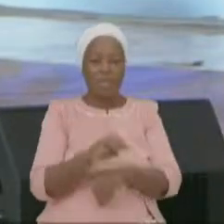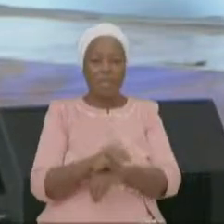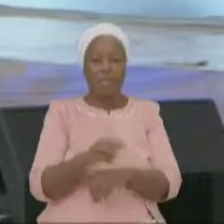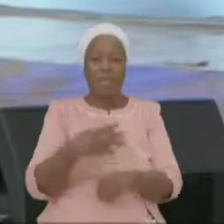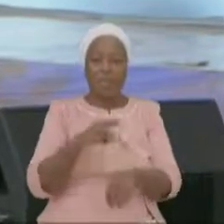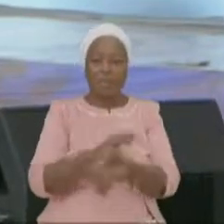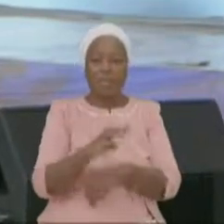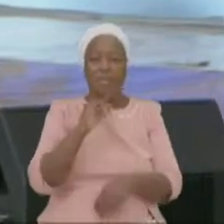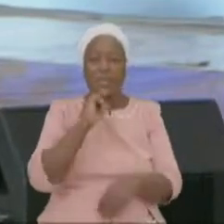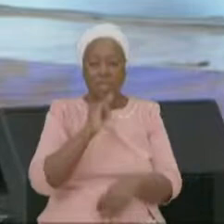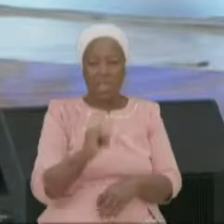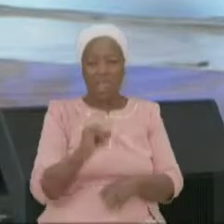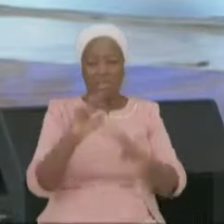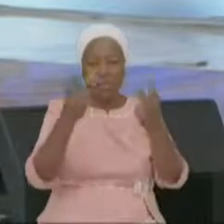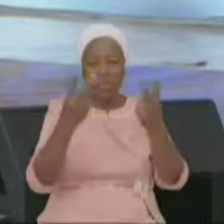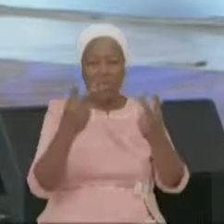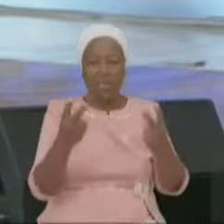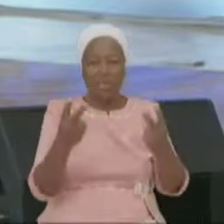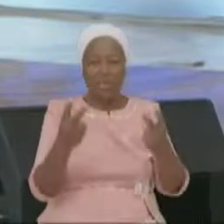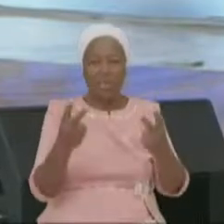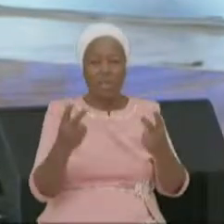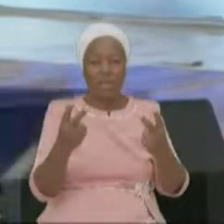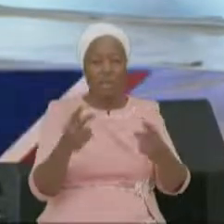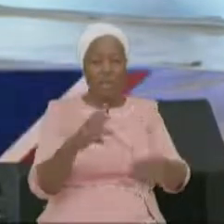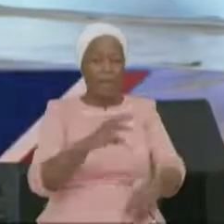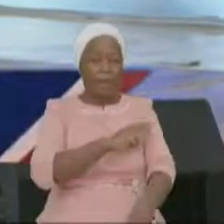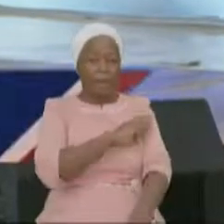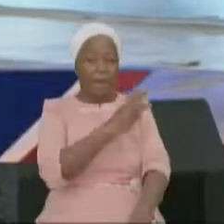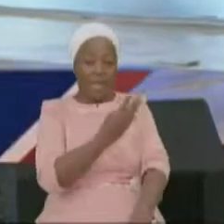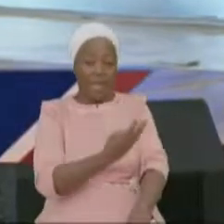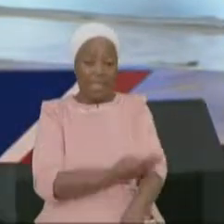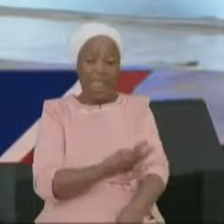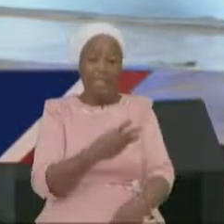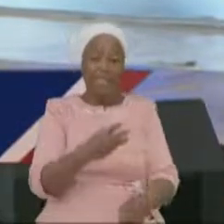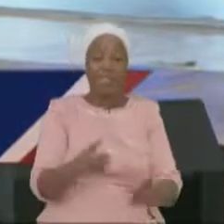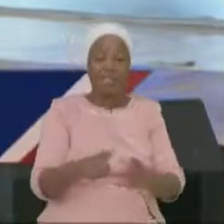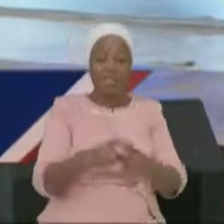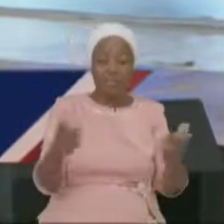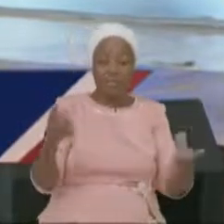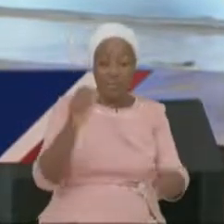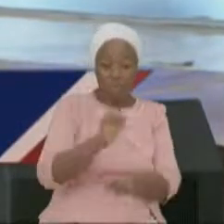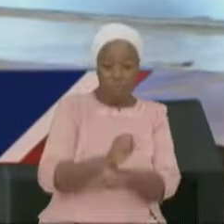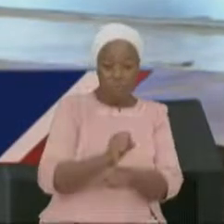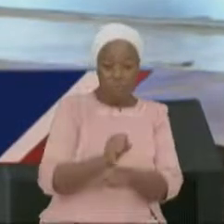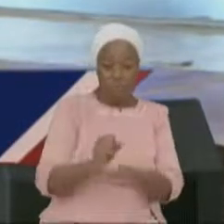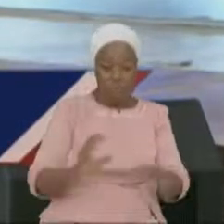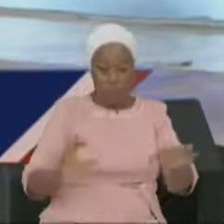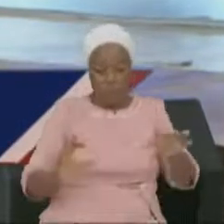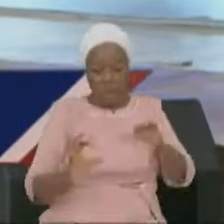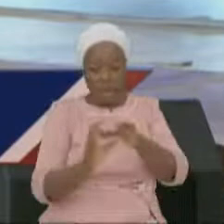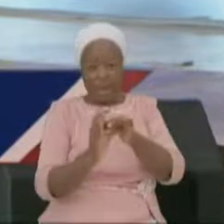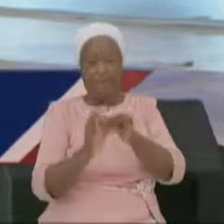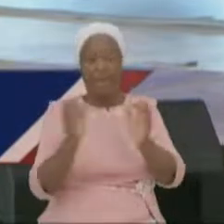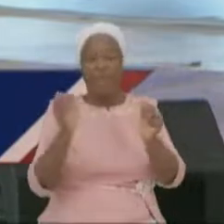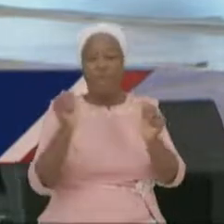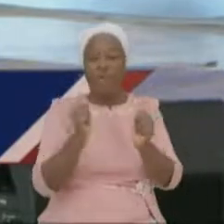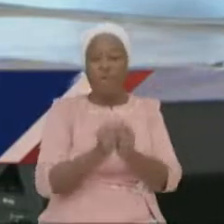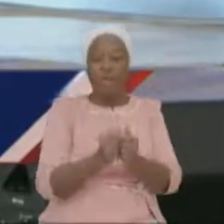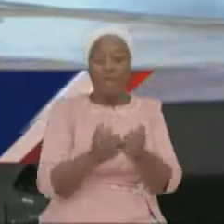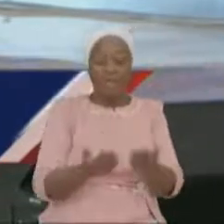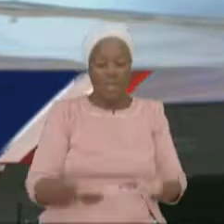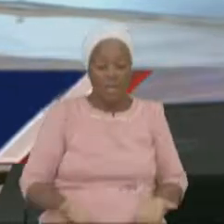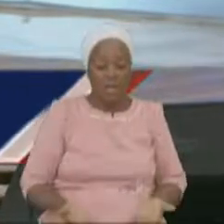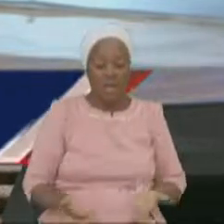message is mighty works connected with